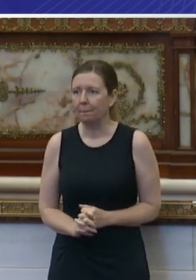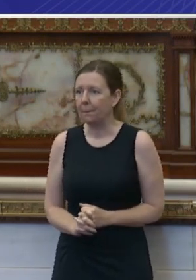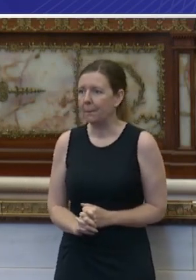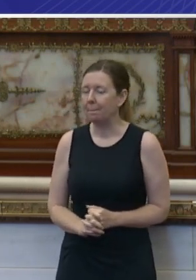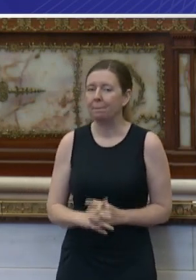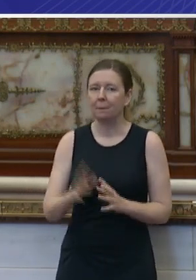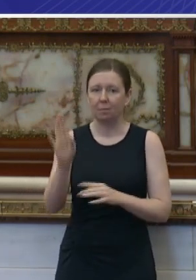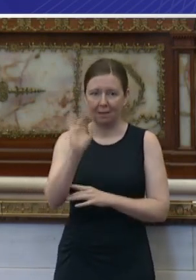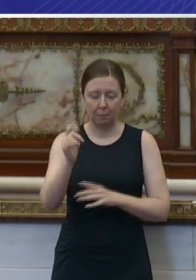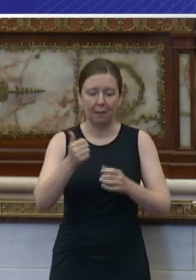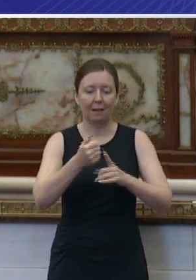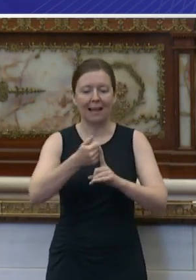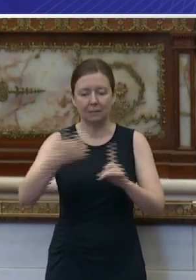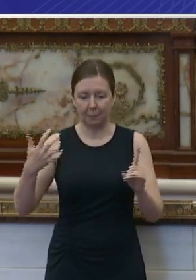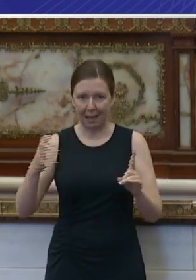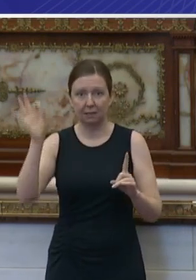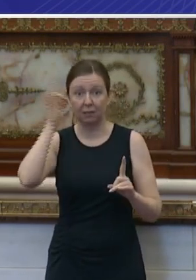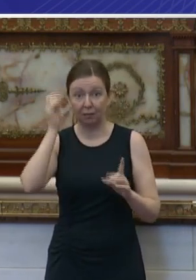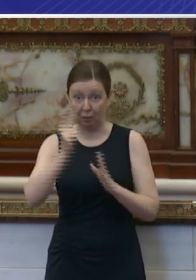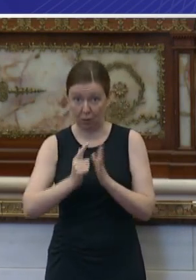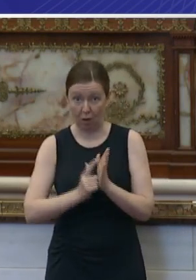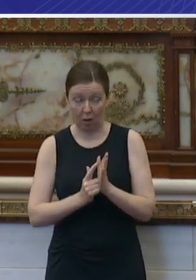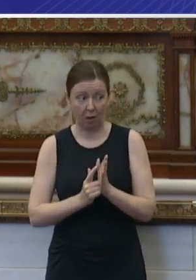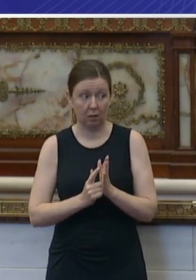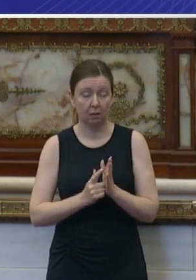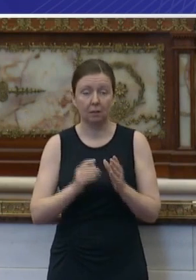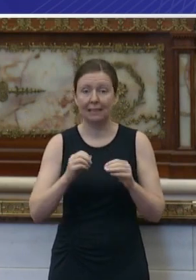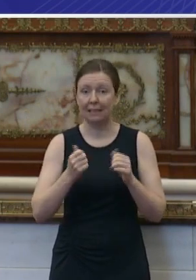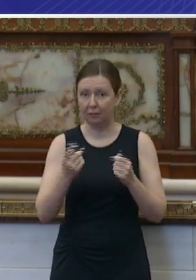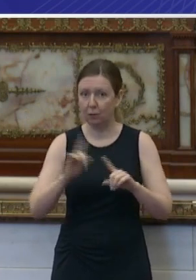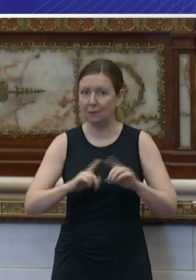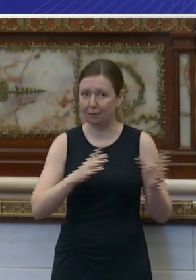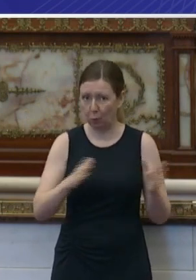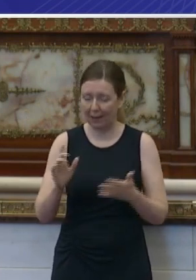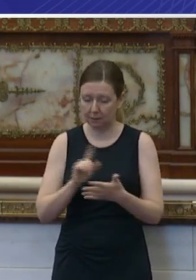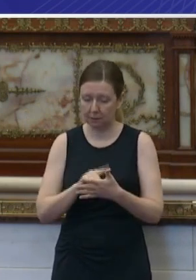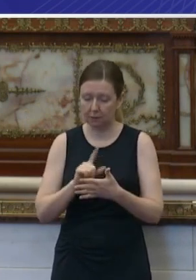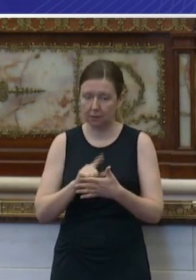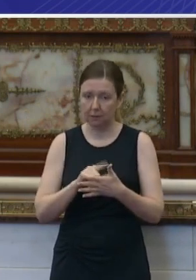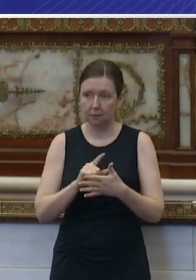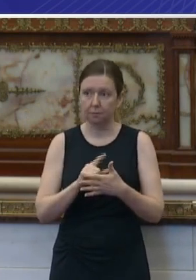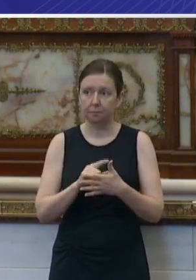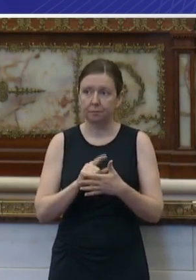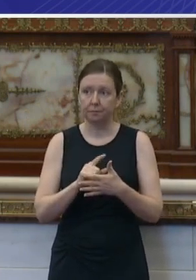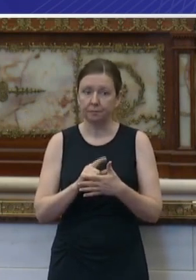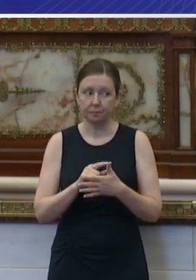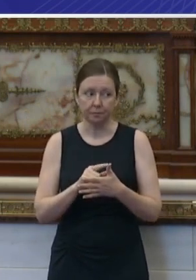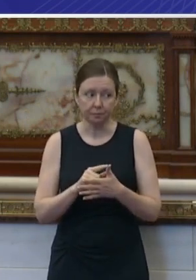this bill expands the federal law in a few ways. One is that